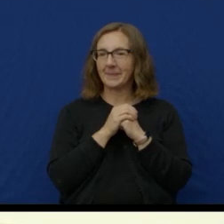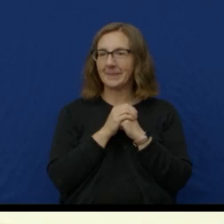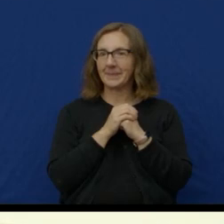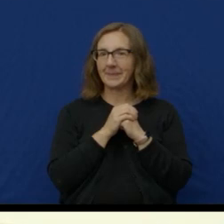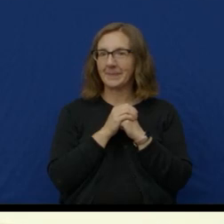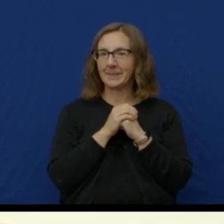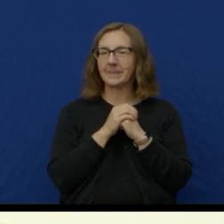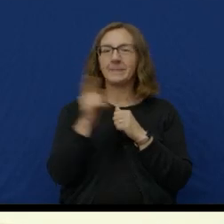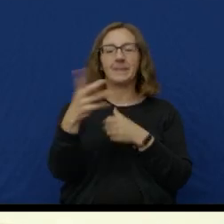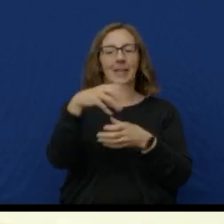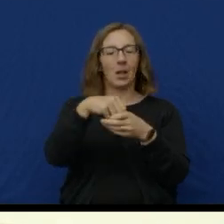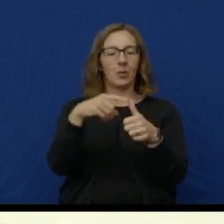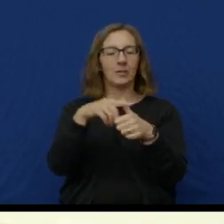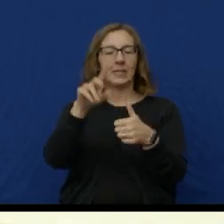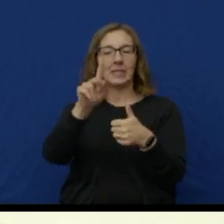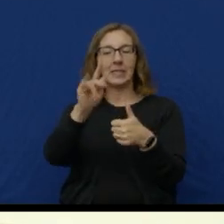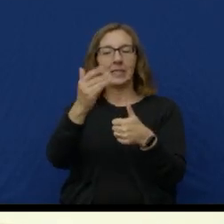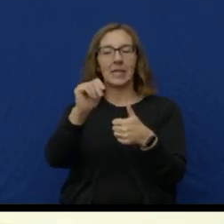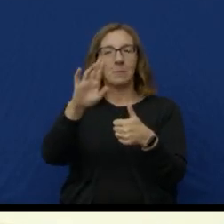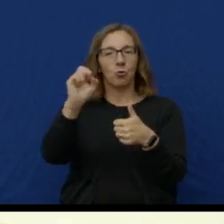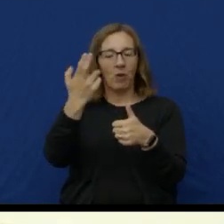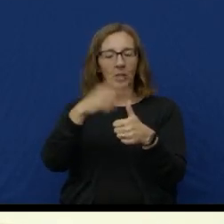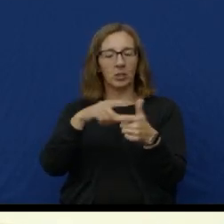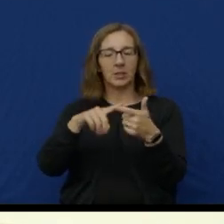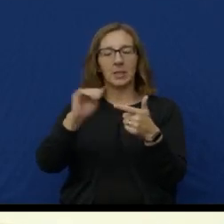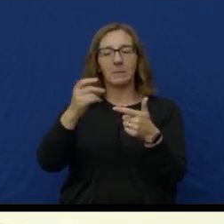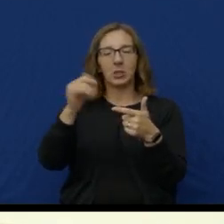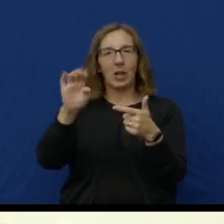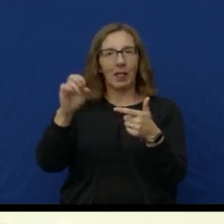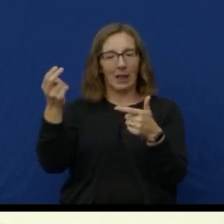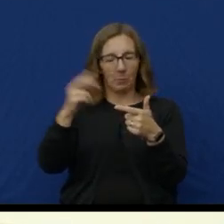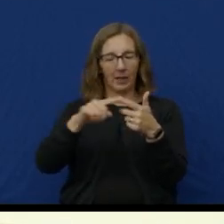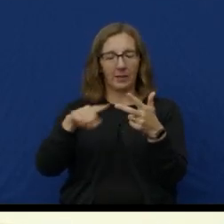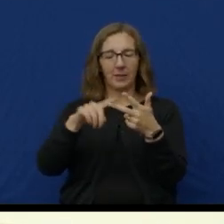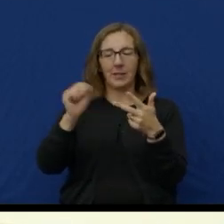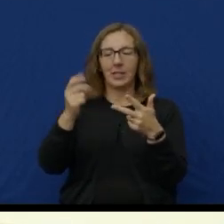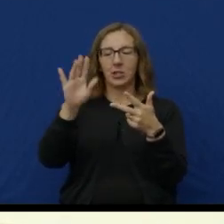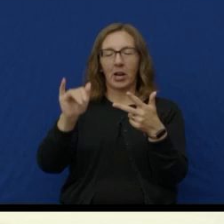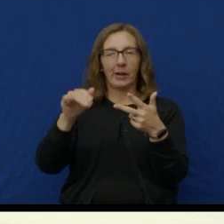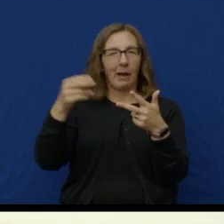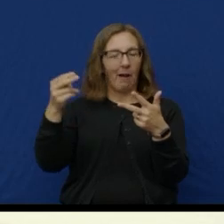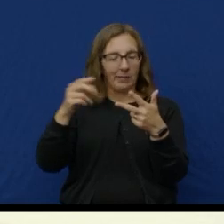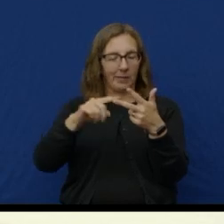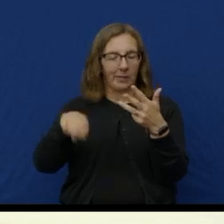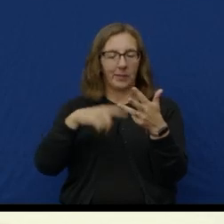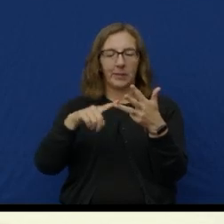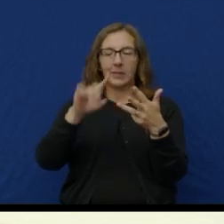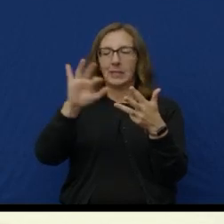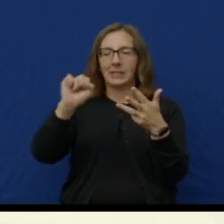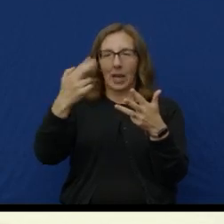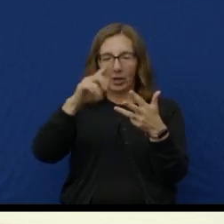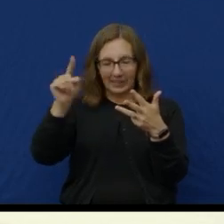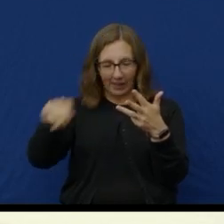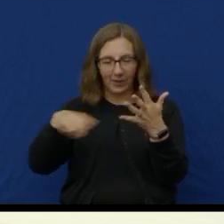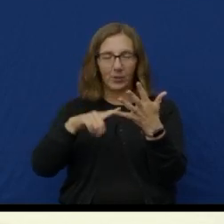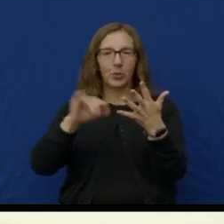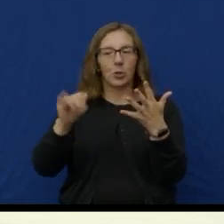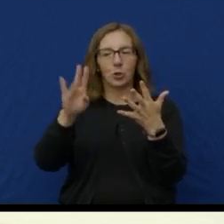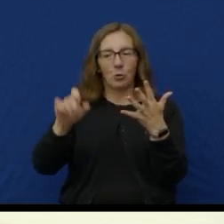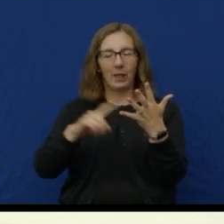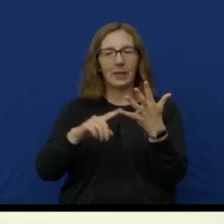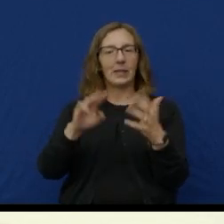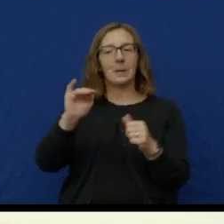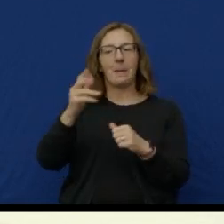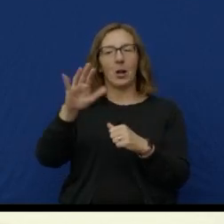That team includes Kim Rush, Michelle Hillenbrand, Sherry Hogg Hazelwood, Sarah Ziegler, Julie Holland, Mary Jo Montgomery,